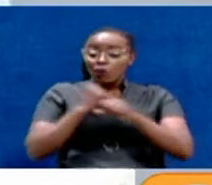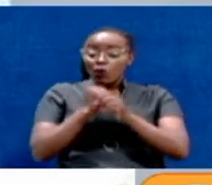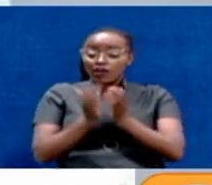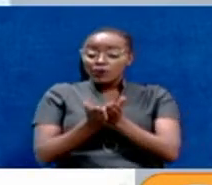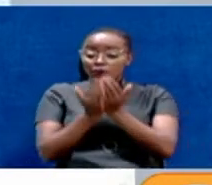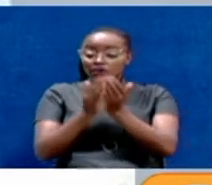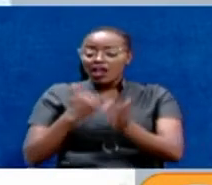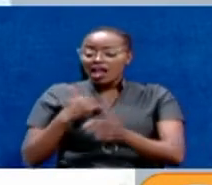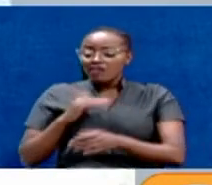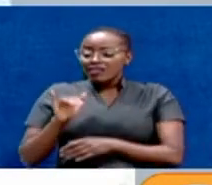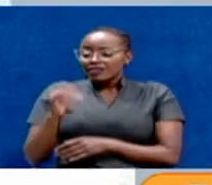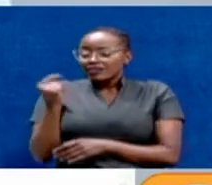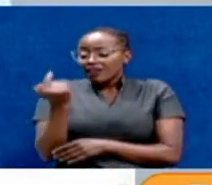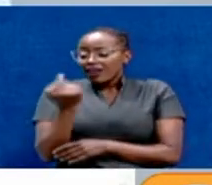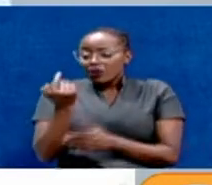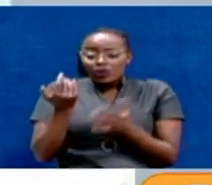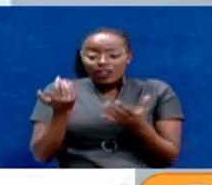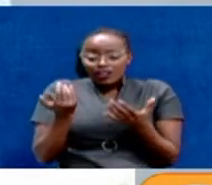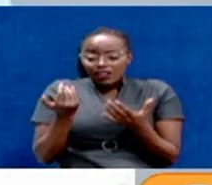through isolation,